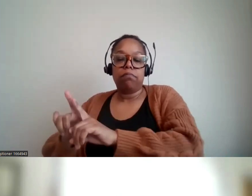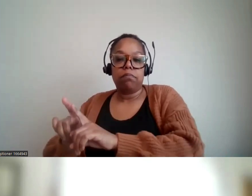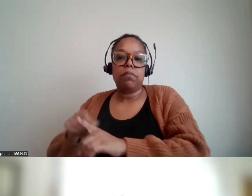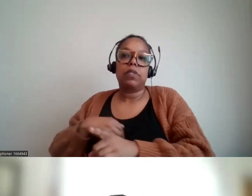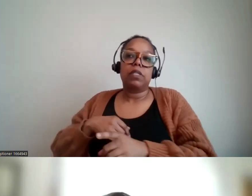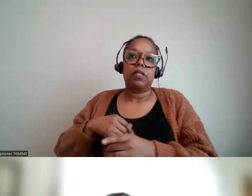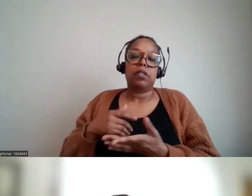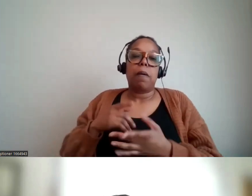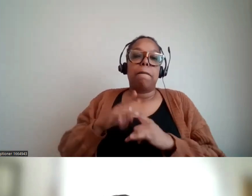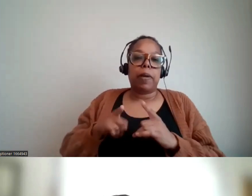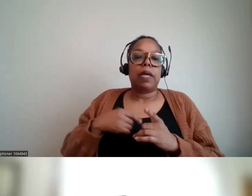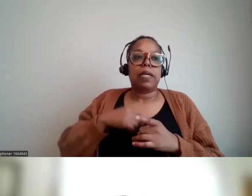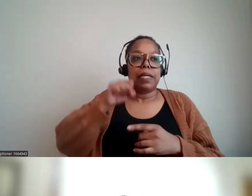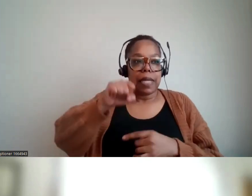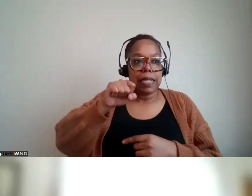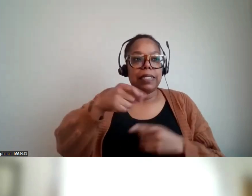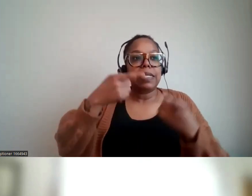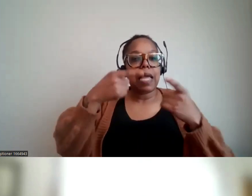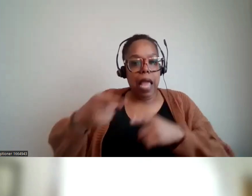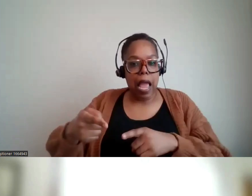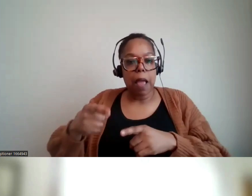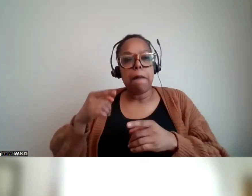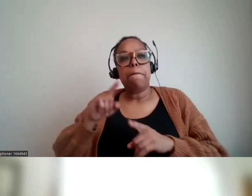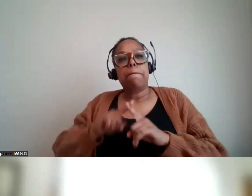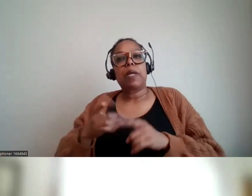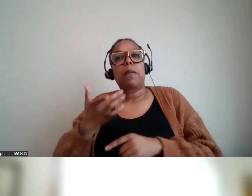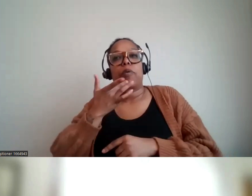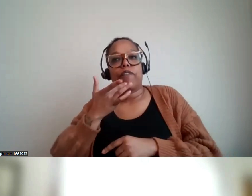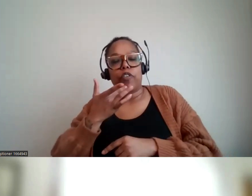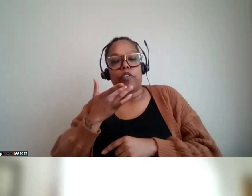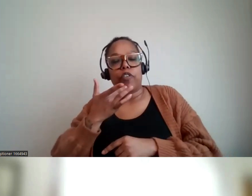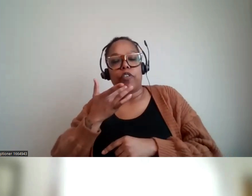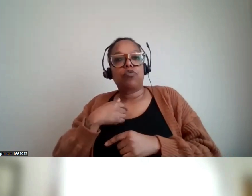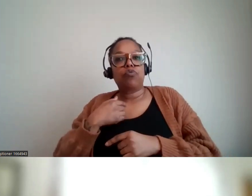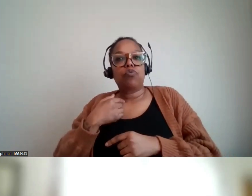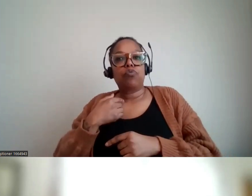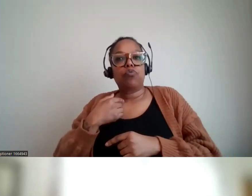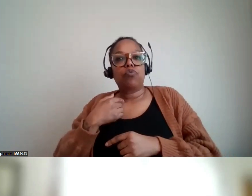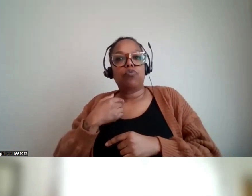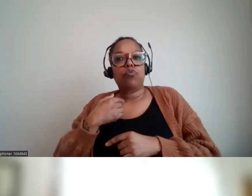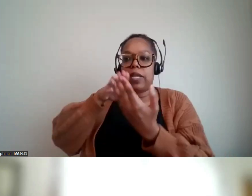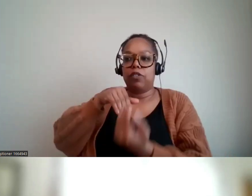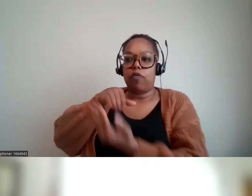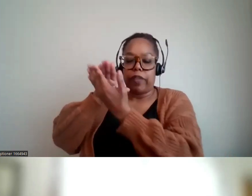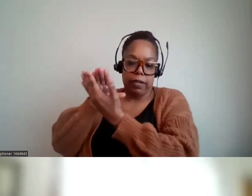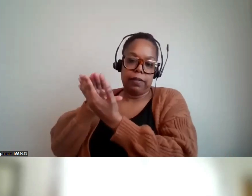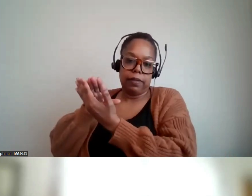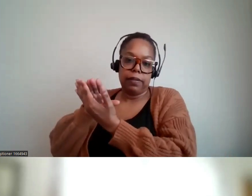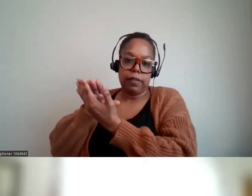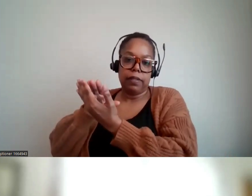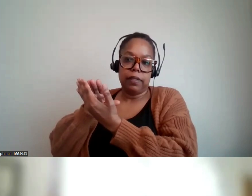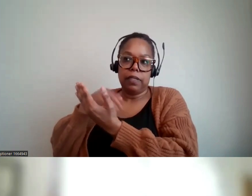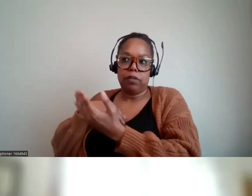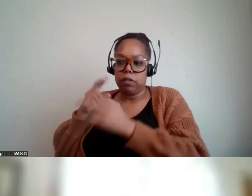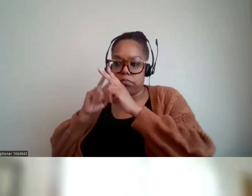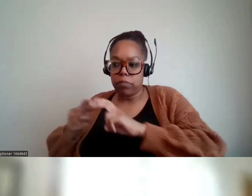happens, but it is preferable to be face-to-face to do that assessment versus trying to